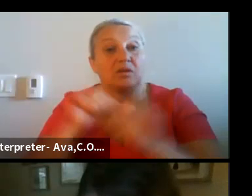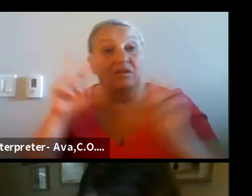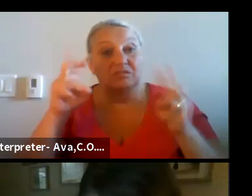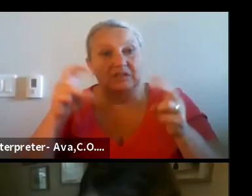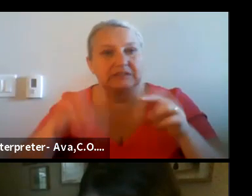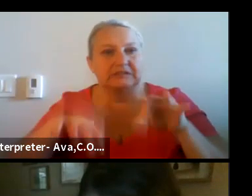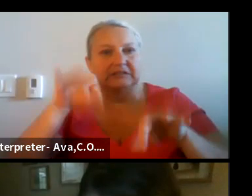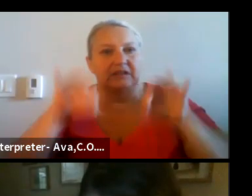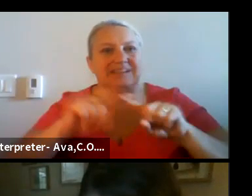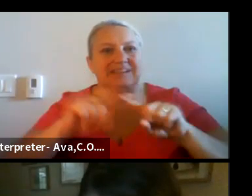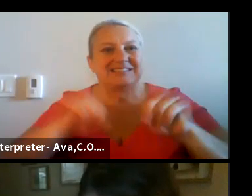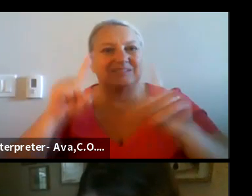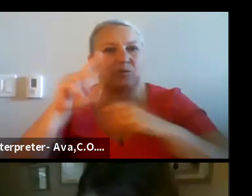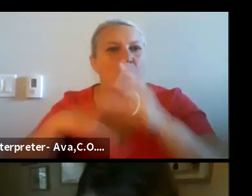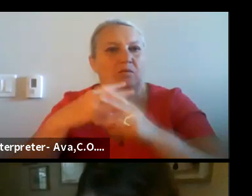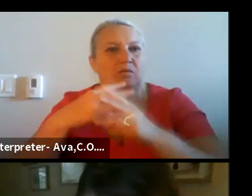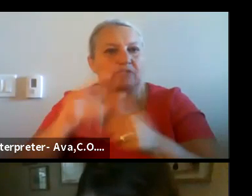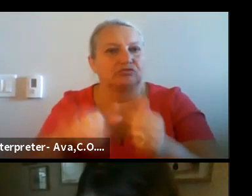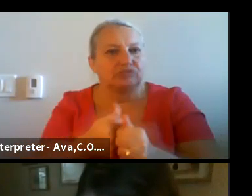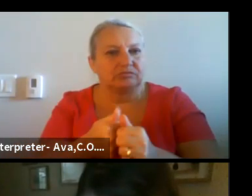another world underneath.